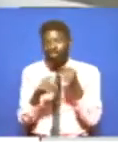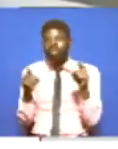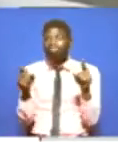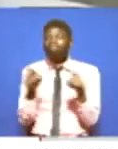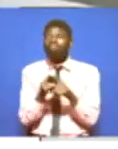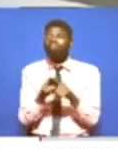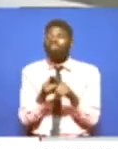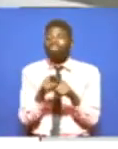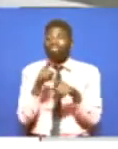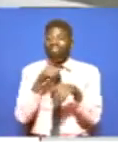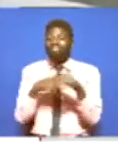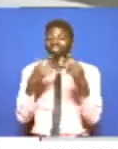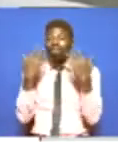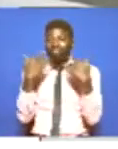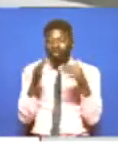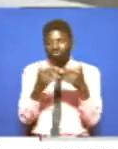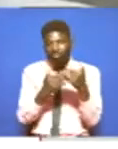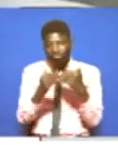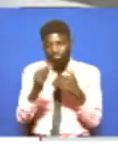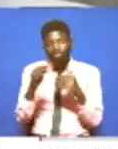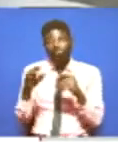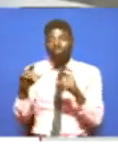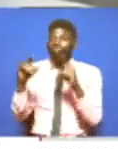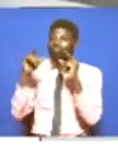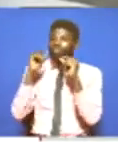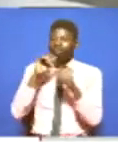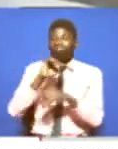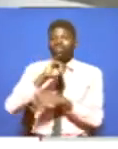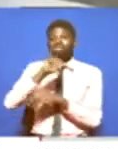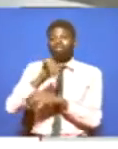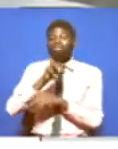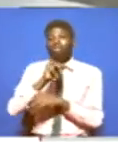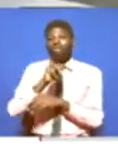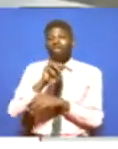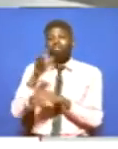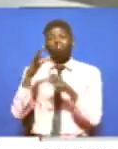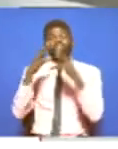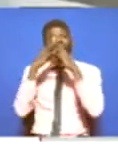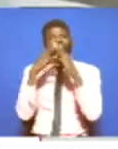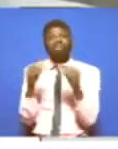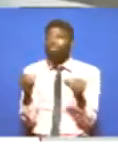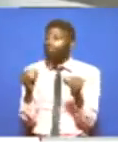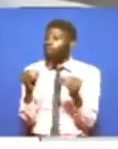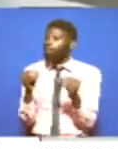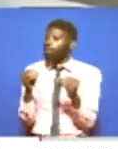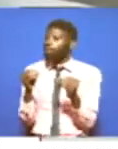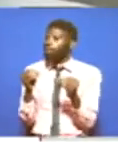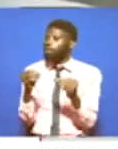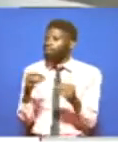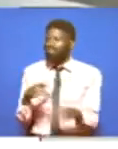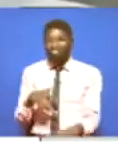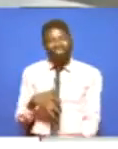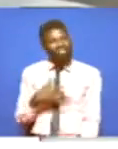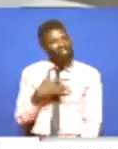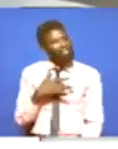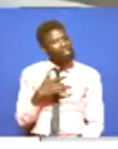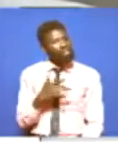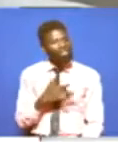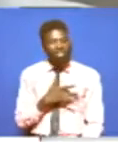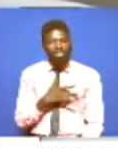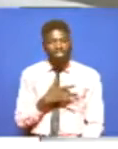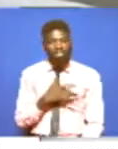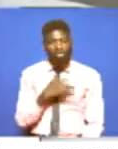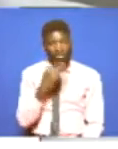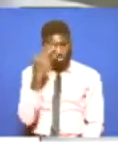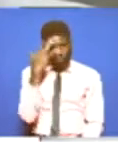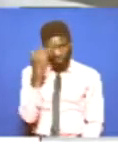that right. that we were told J.M. was missing. And that touched me a lot. Because one,